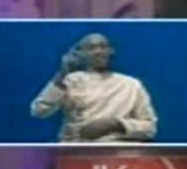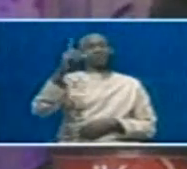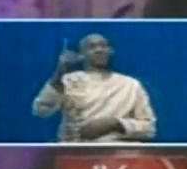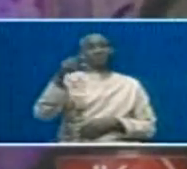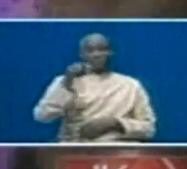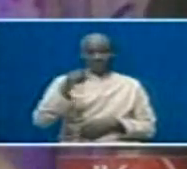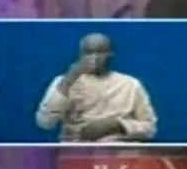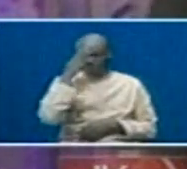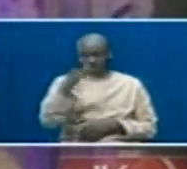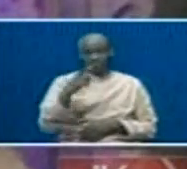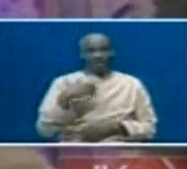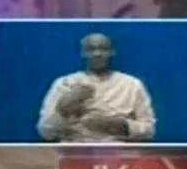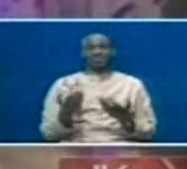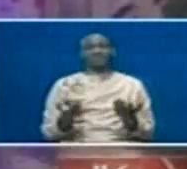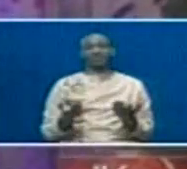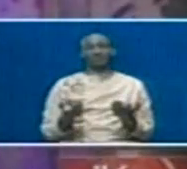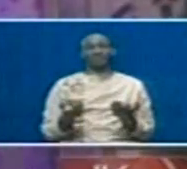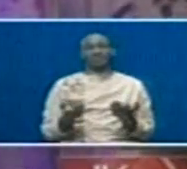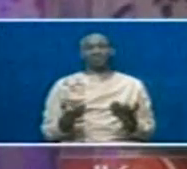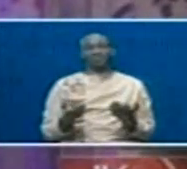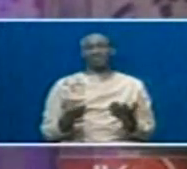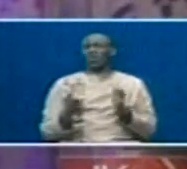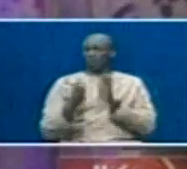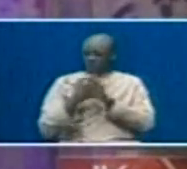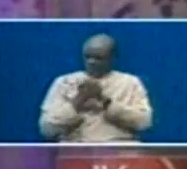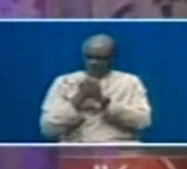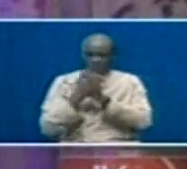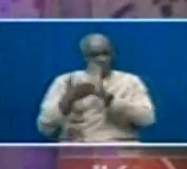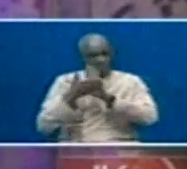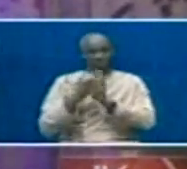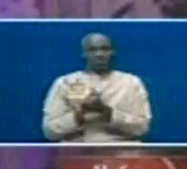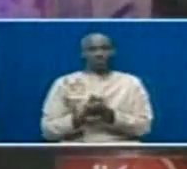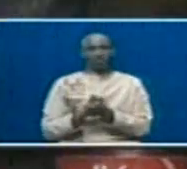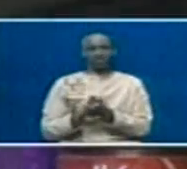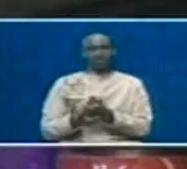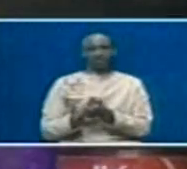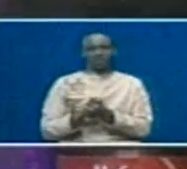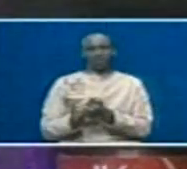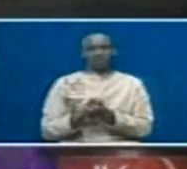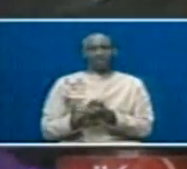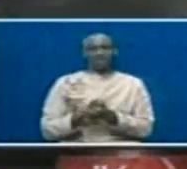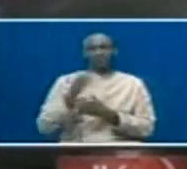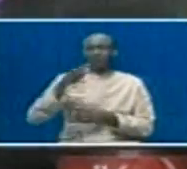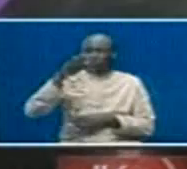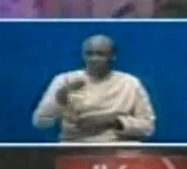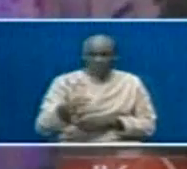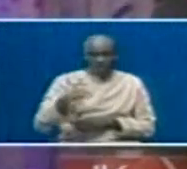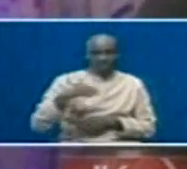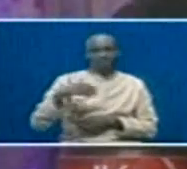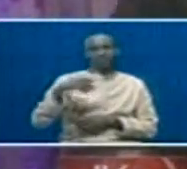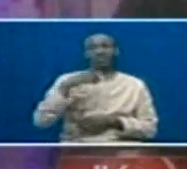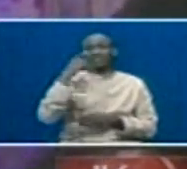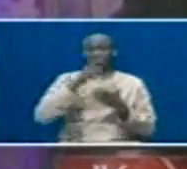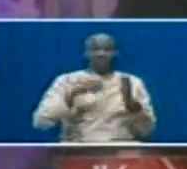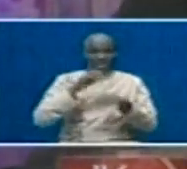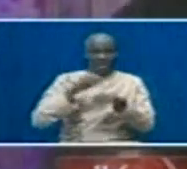who we know him as Panya. You know, very close to Ali. Why did they call him Panya? Yeah, they call him Panya because he was a small little fellow when he was a kid. Okay. You